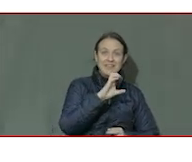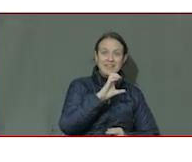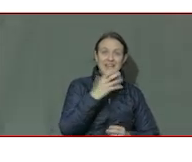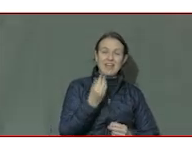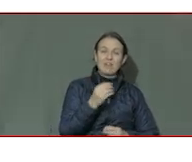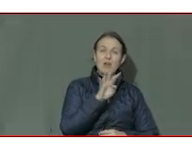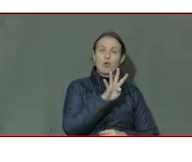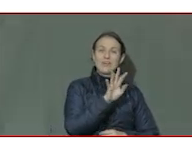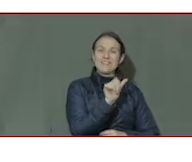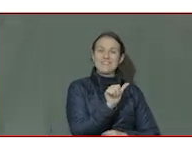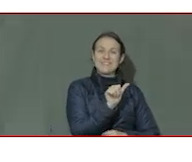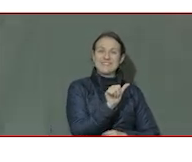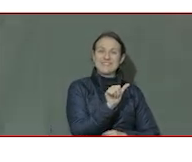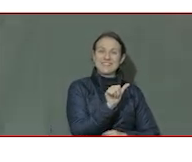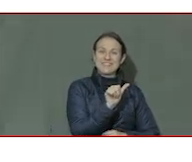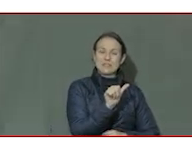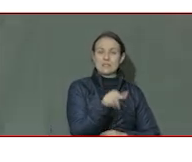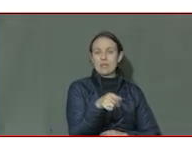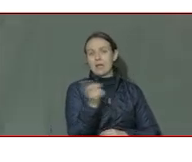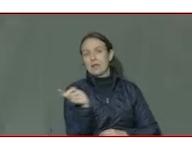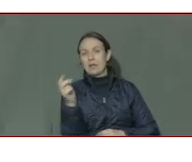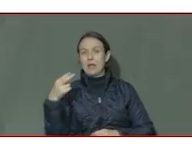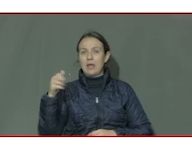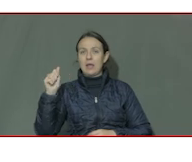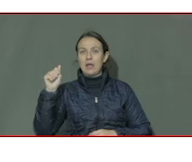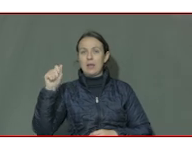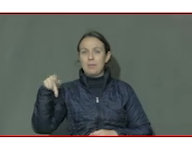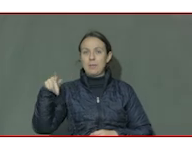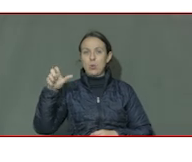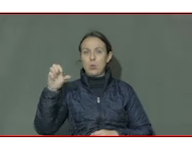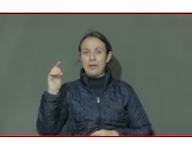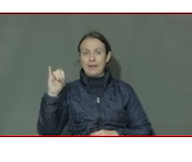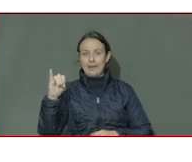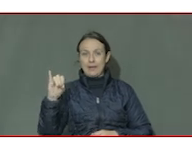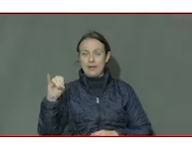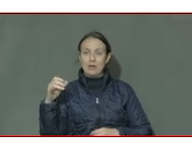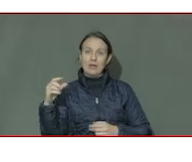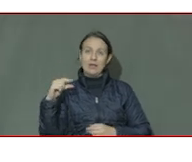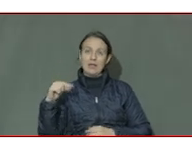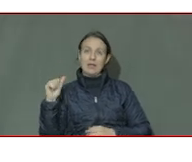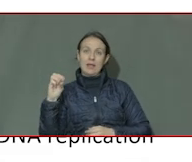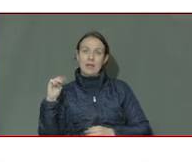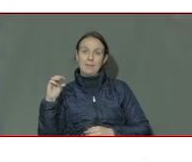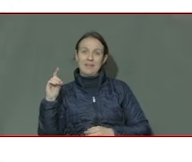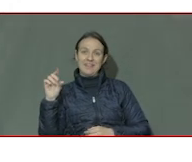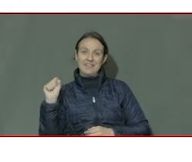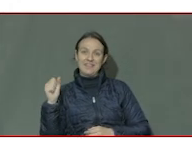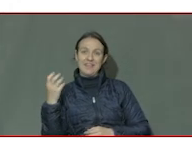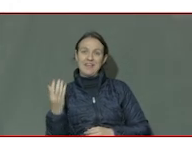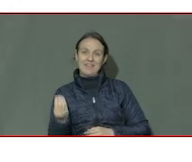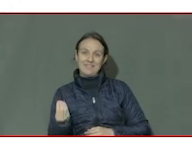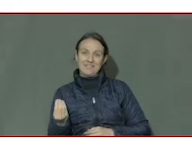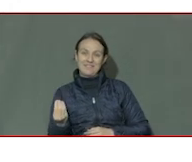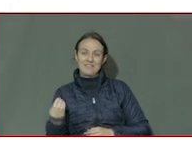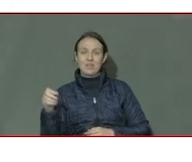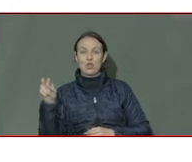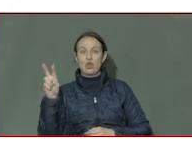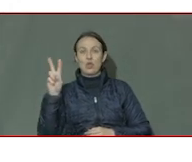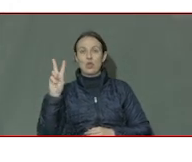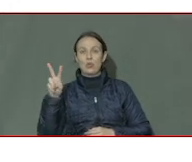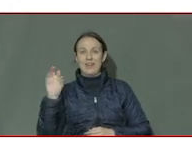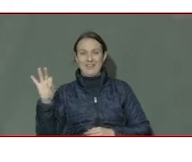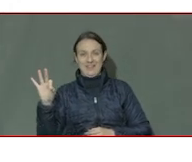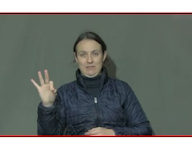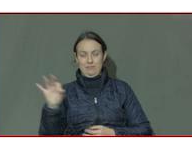46, while haploid, while gametes have haploid number, which is